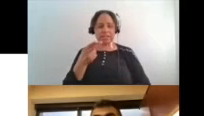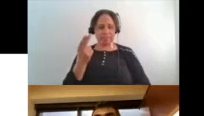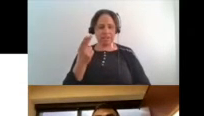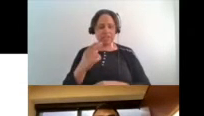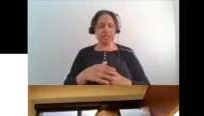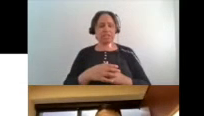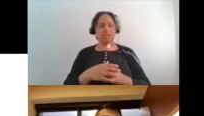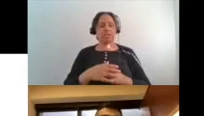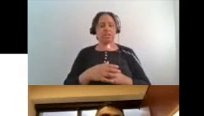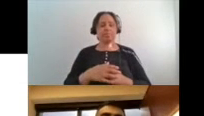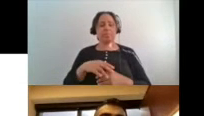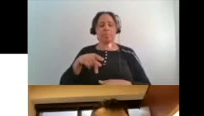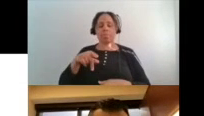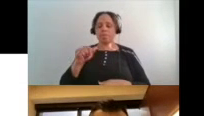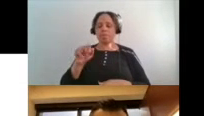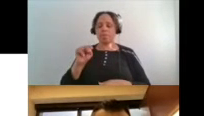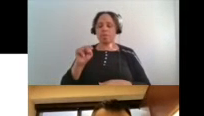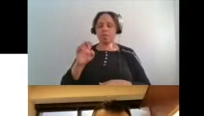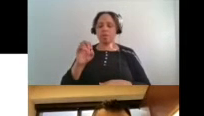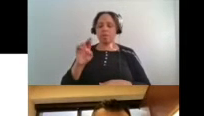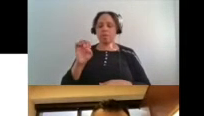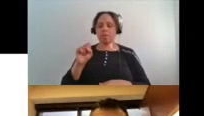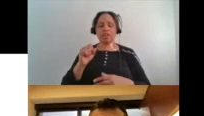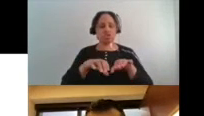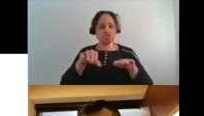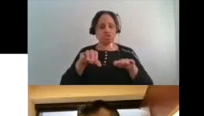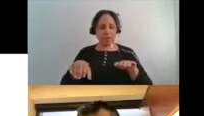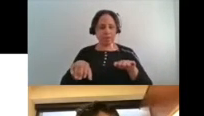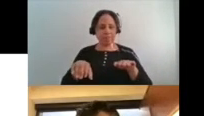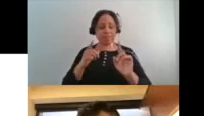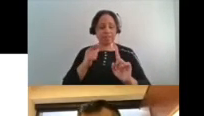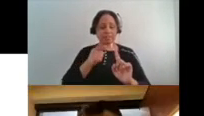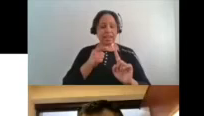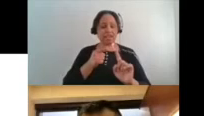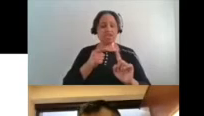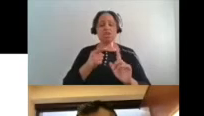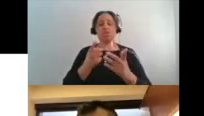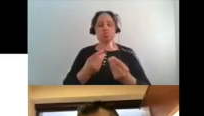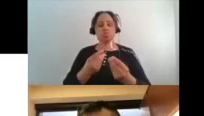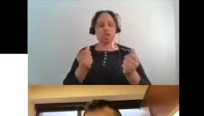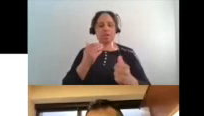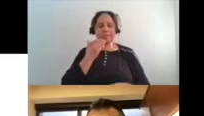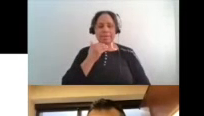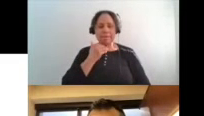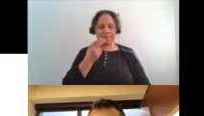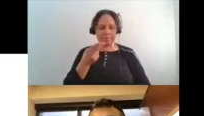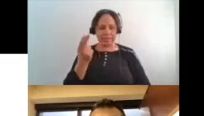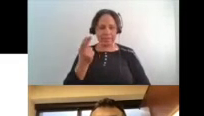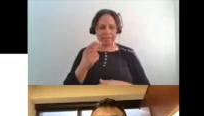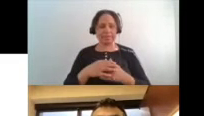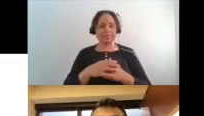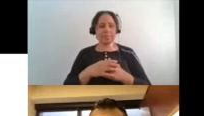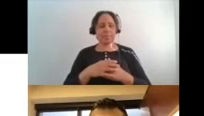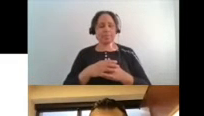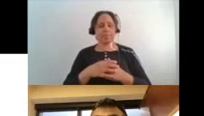cure diabetes, okay? What it does, insulin is a good way to manage diabetes, but that requires you to check your